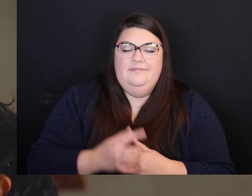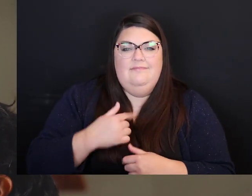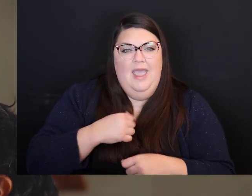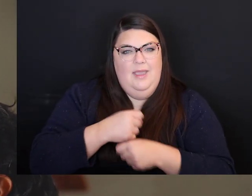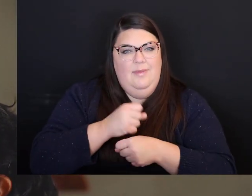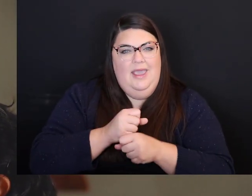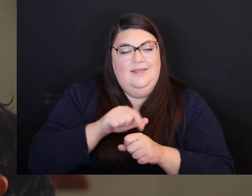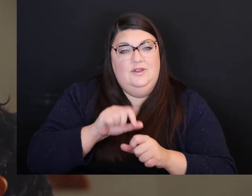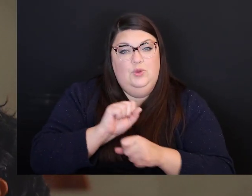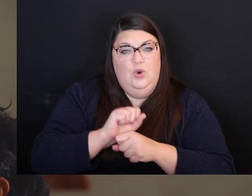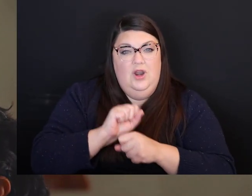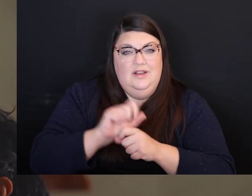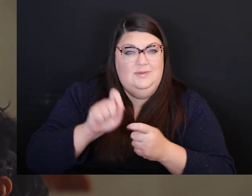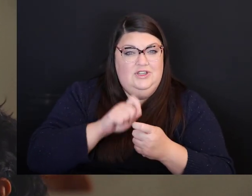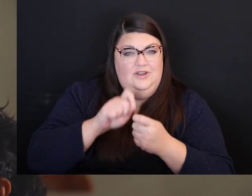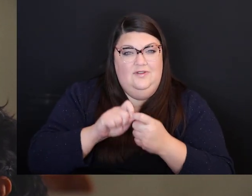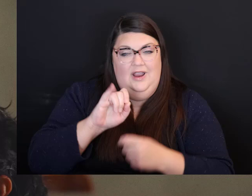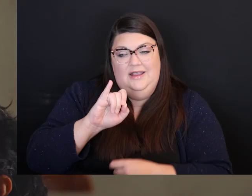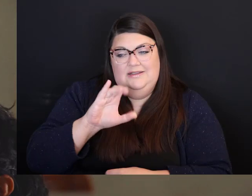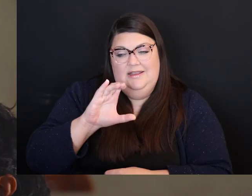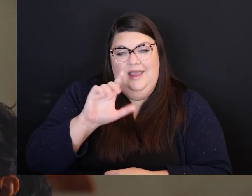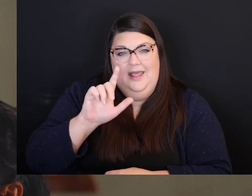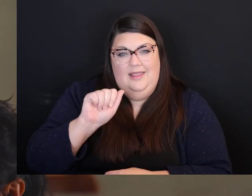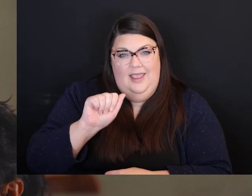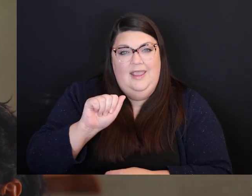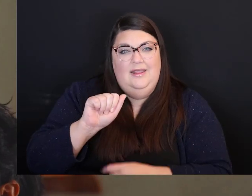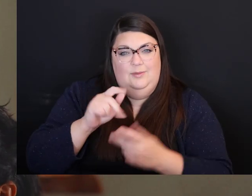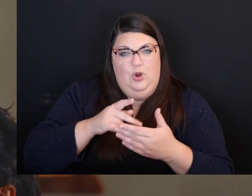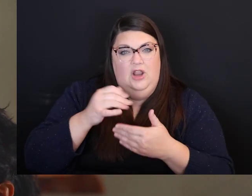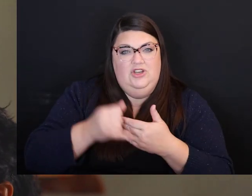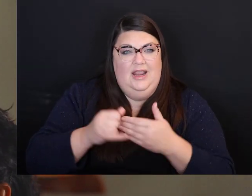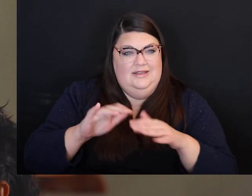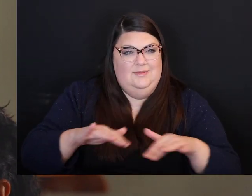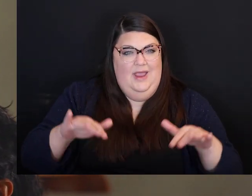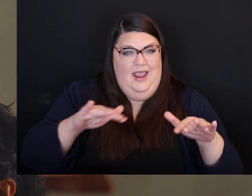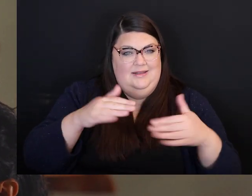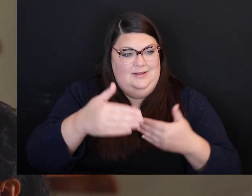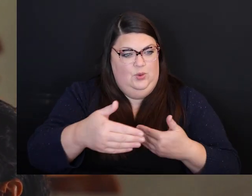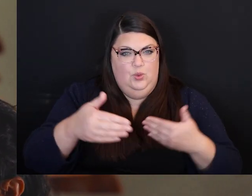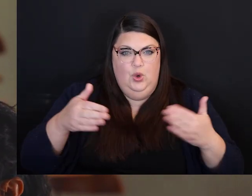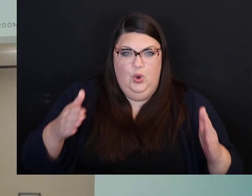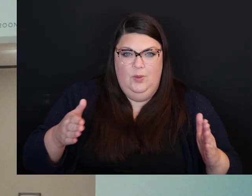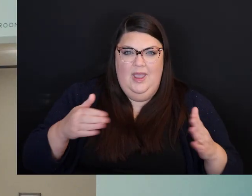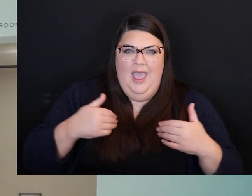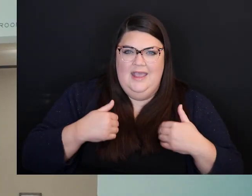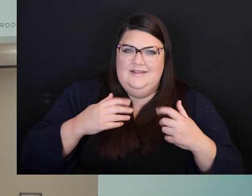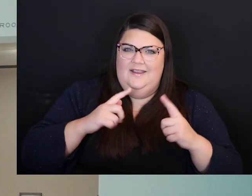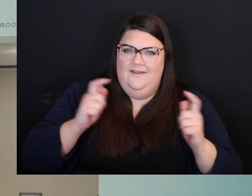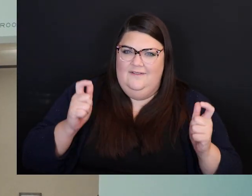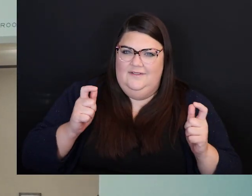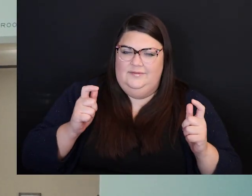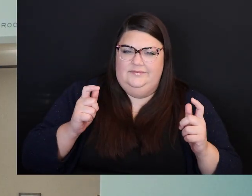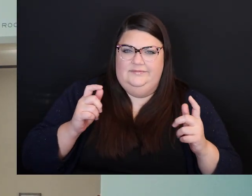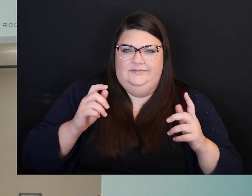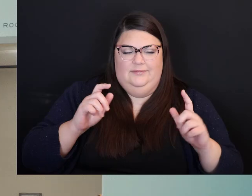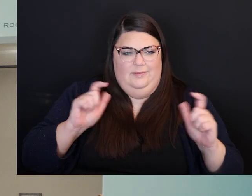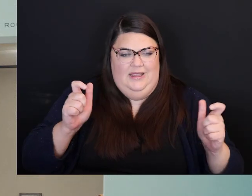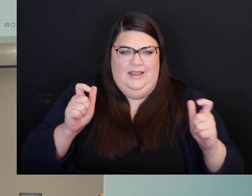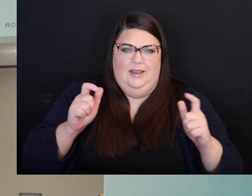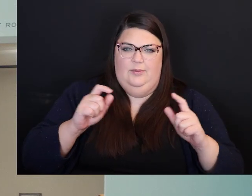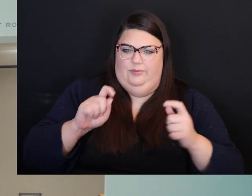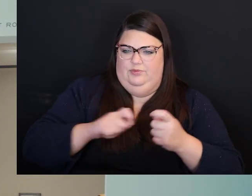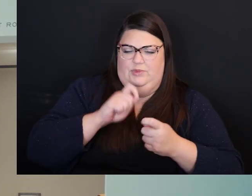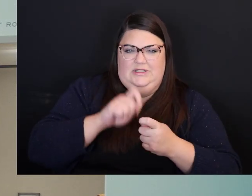work specifically for ICALA's project space, right? This room that has a very particular